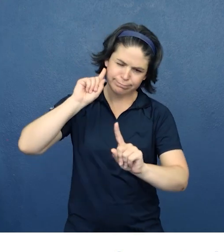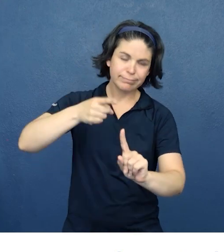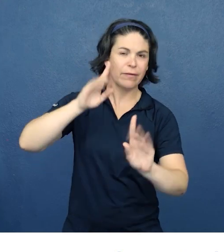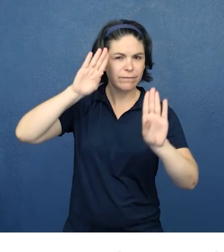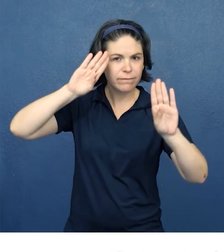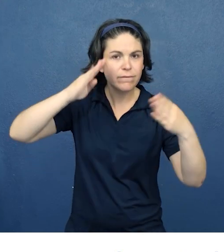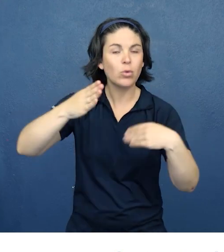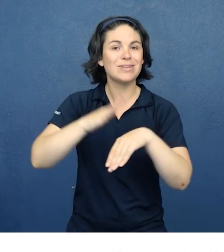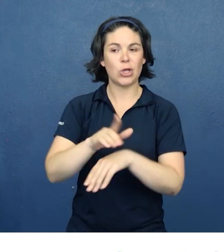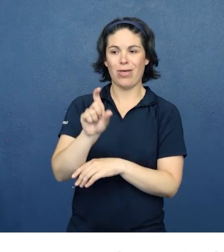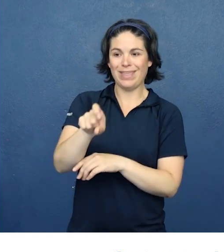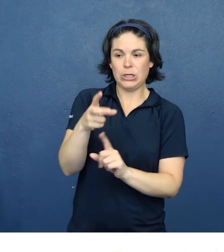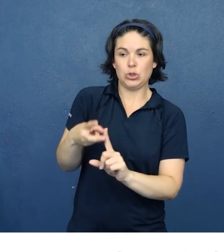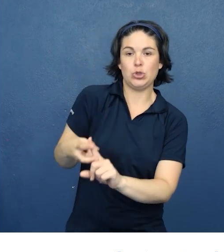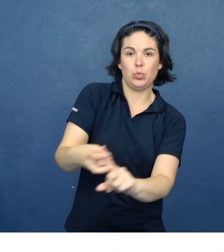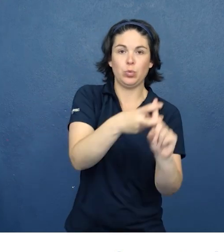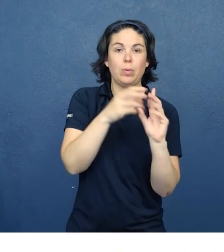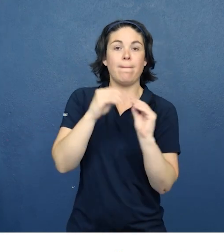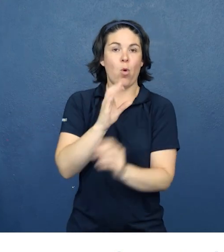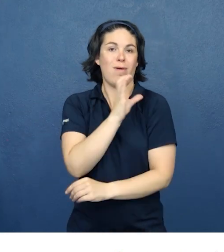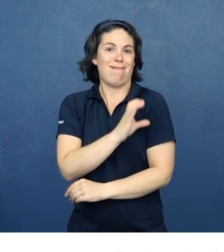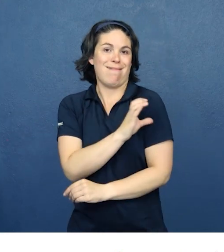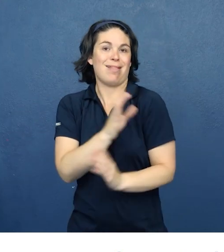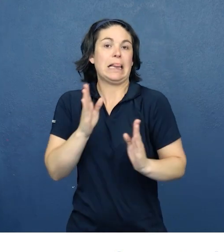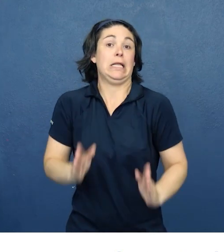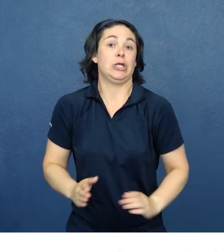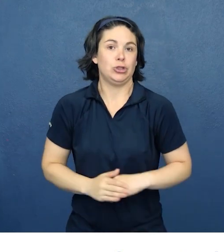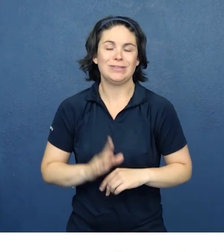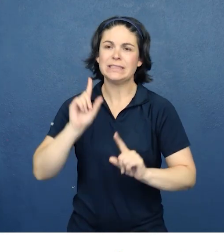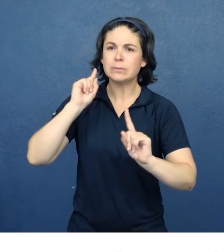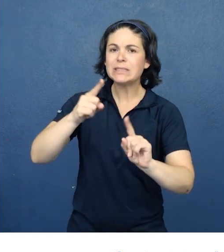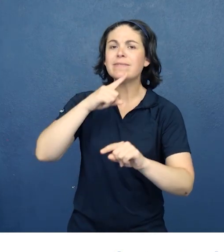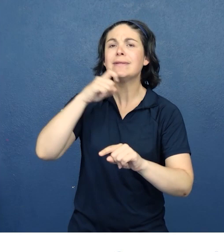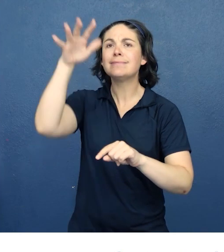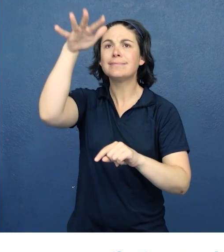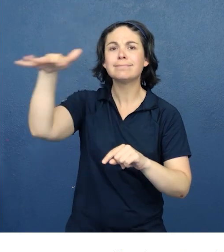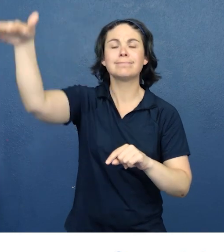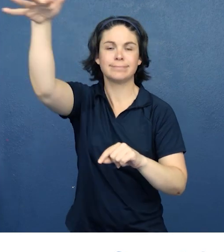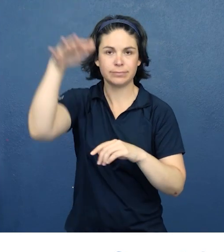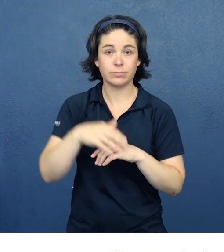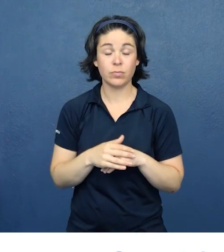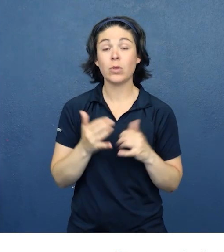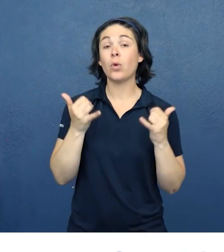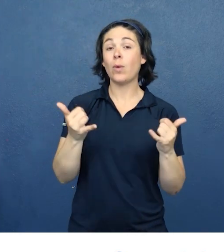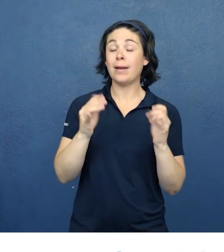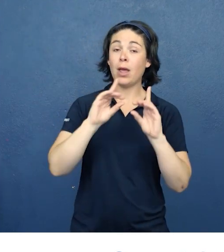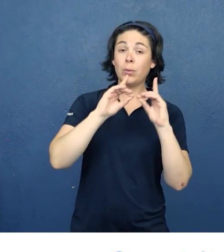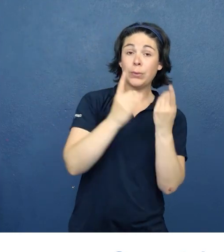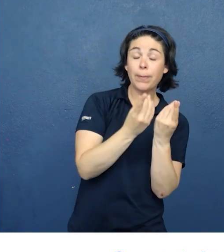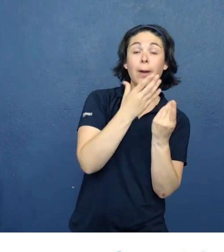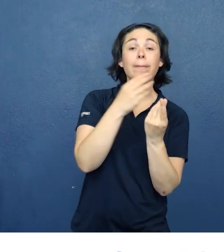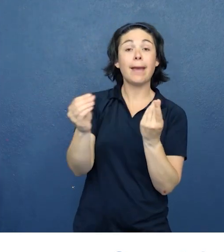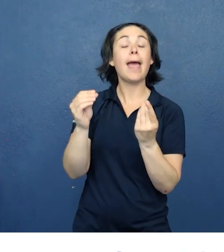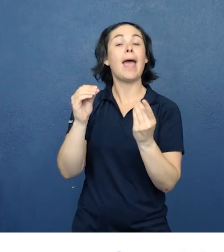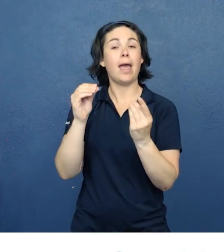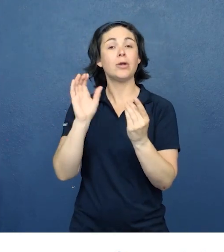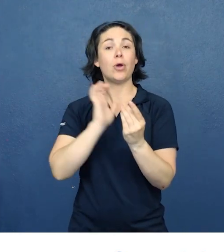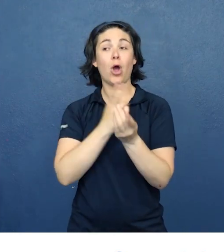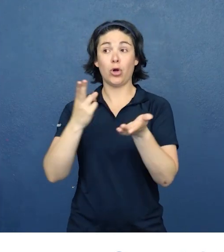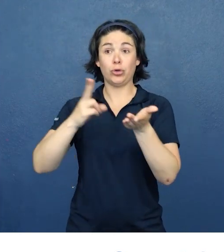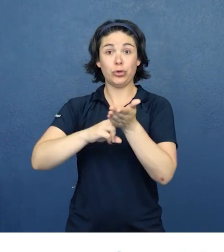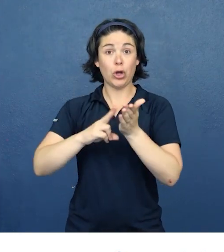targets the need to recruit more clinicians, specifically in our desert area. Current department employees and the employees of